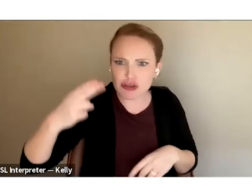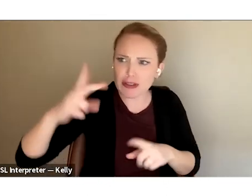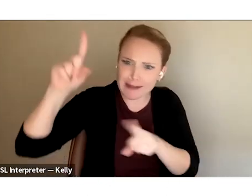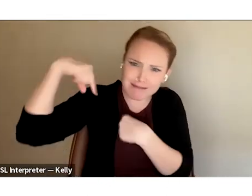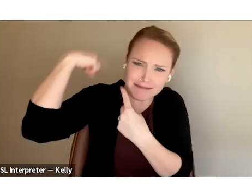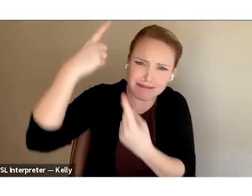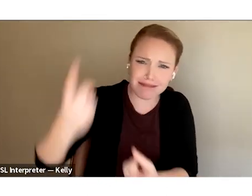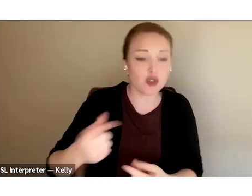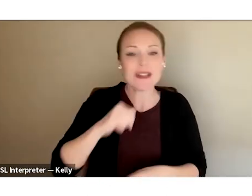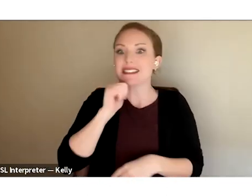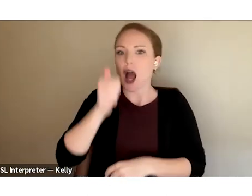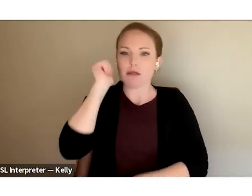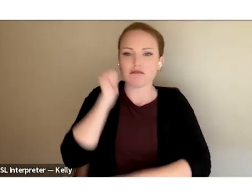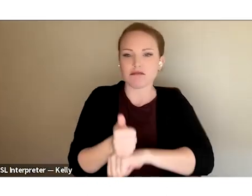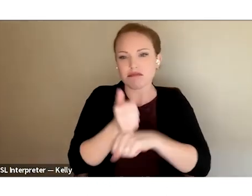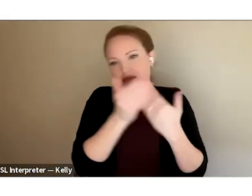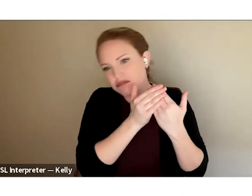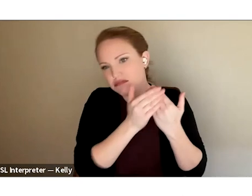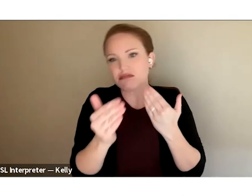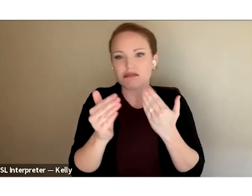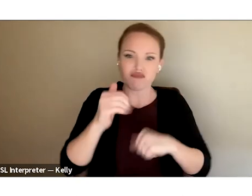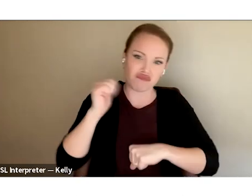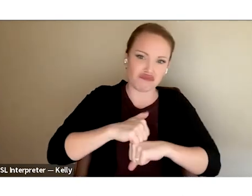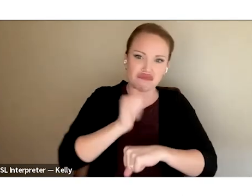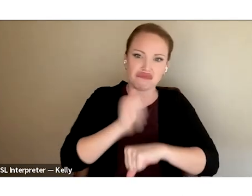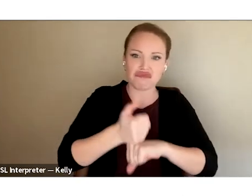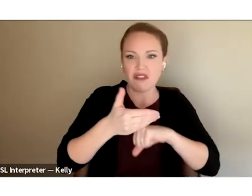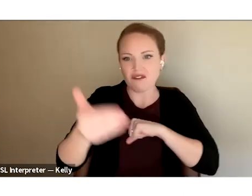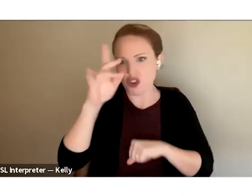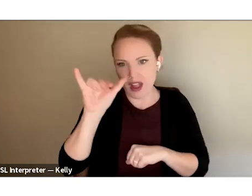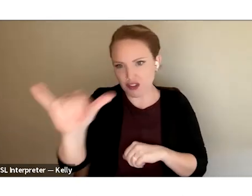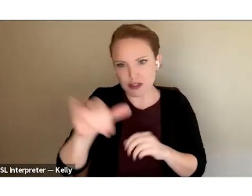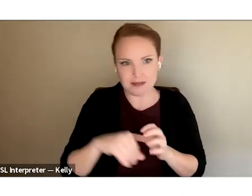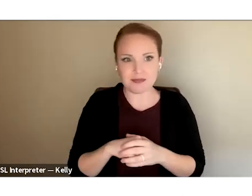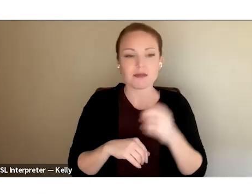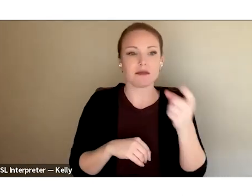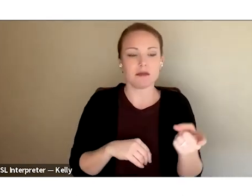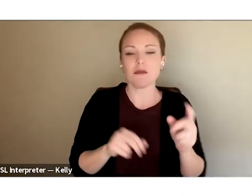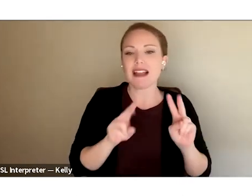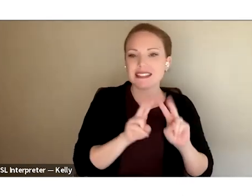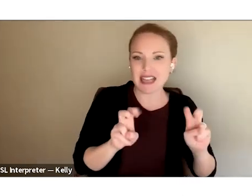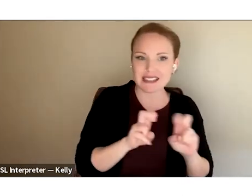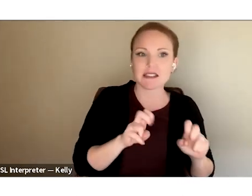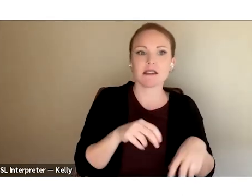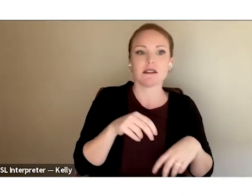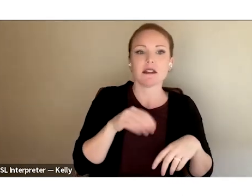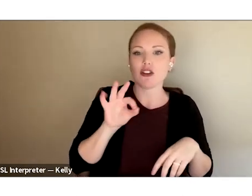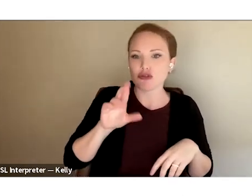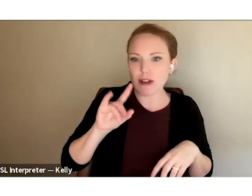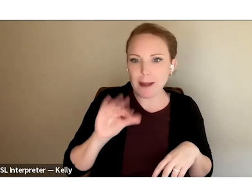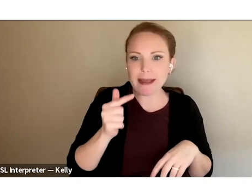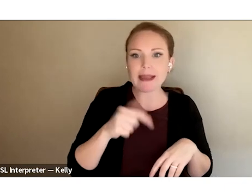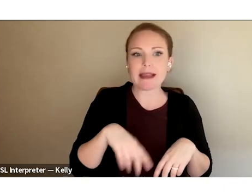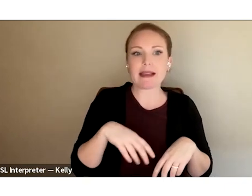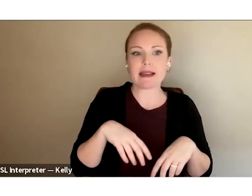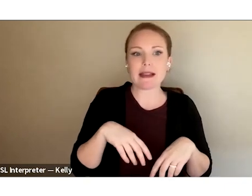is not destiny. And then assess positionality and framing. Sorry, let's go. Let's see. Can I